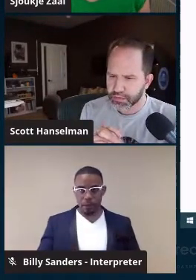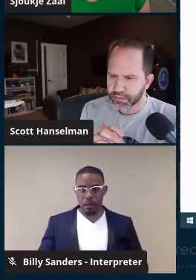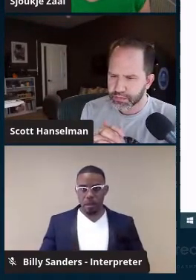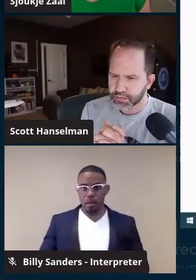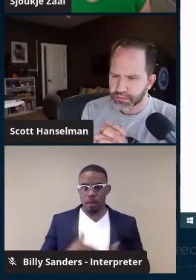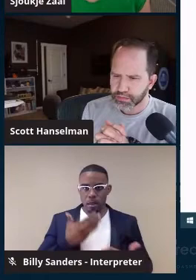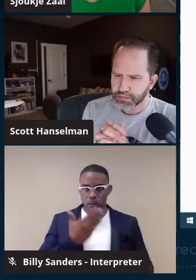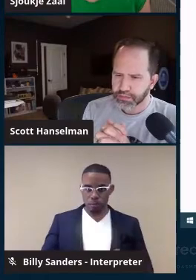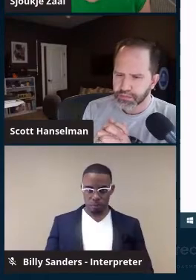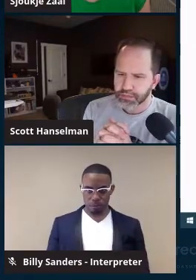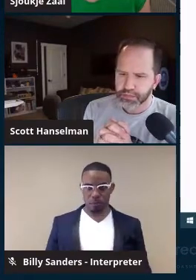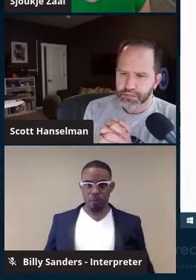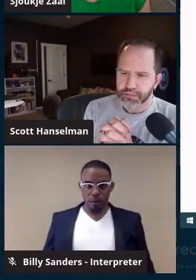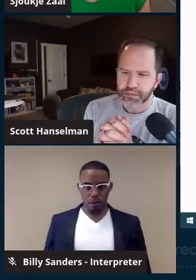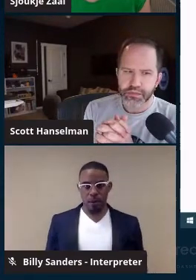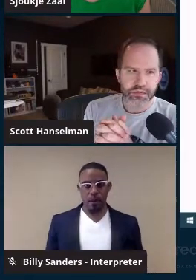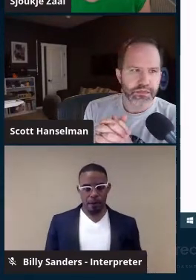well.